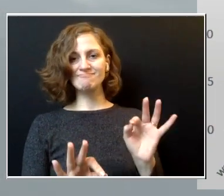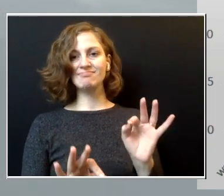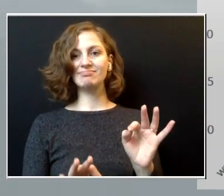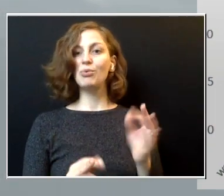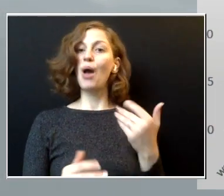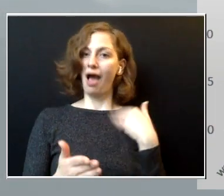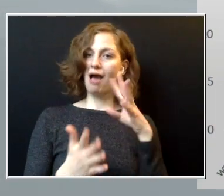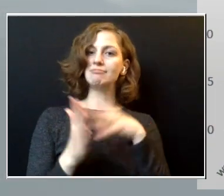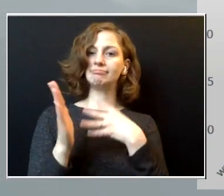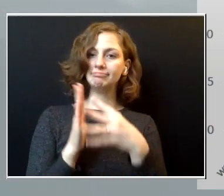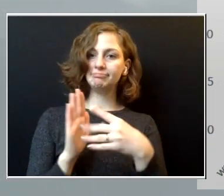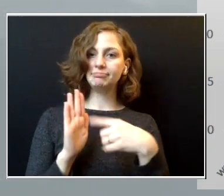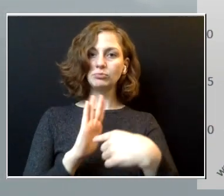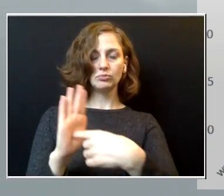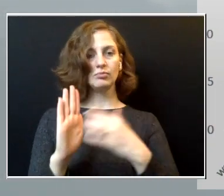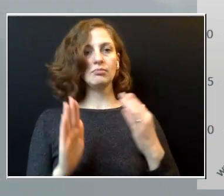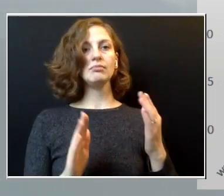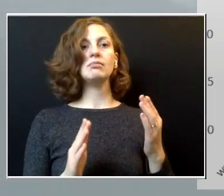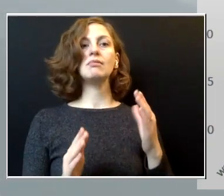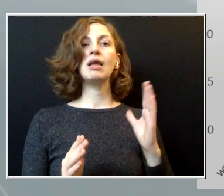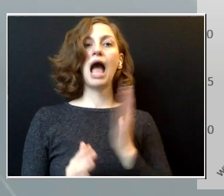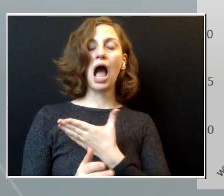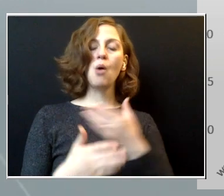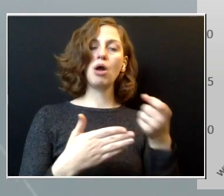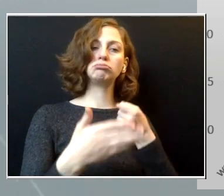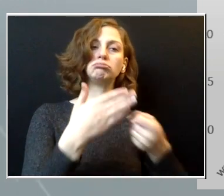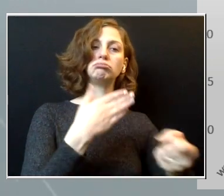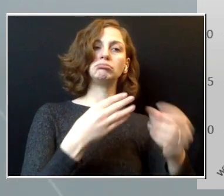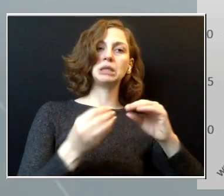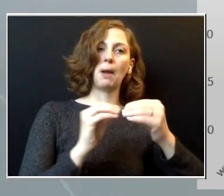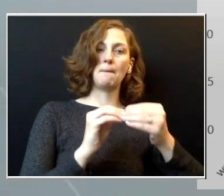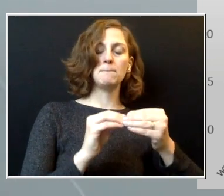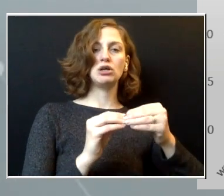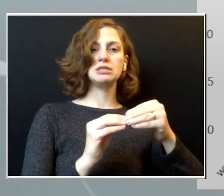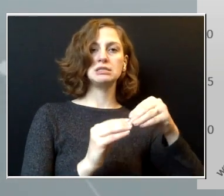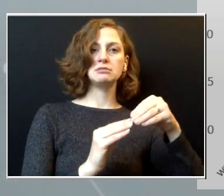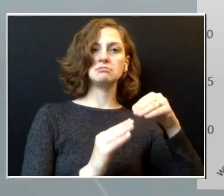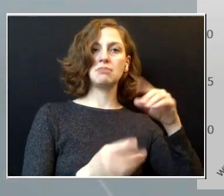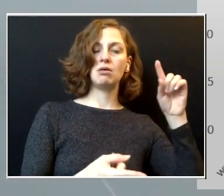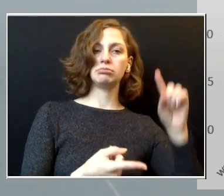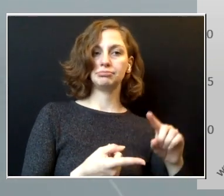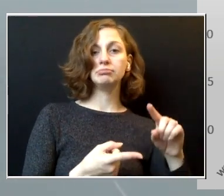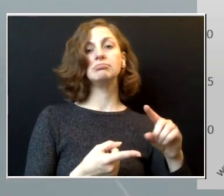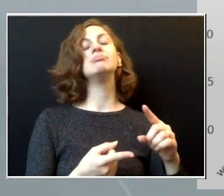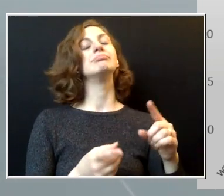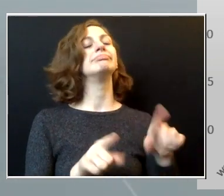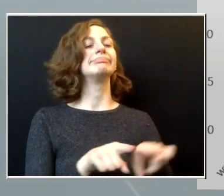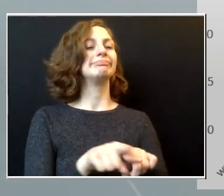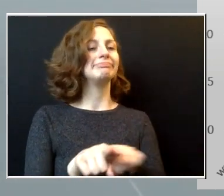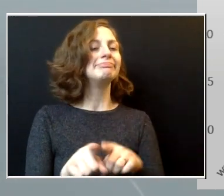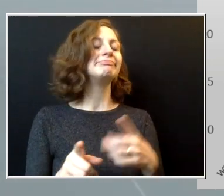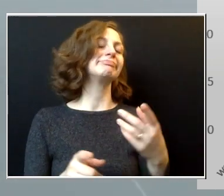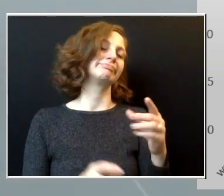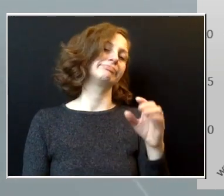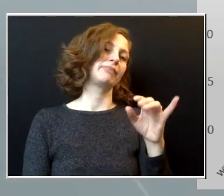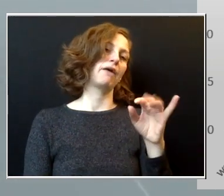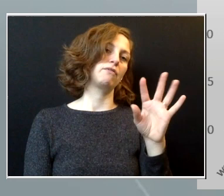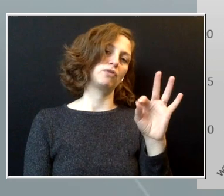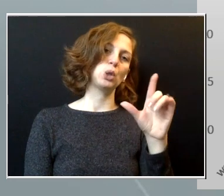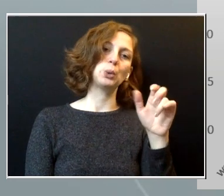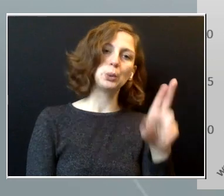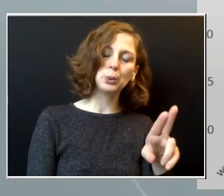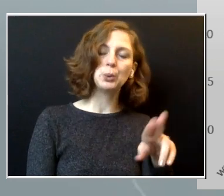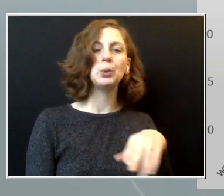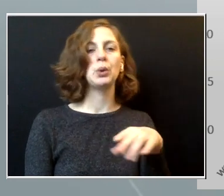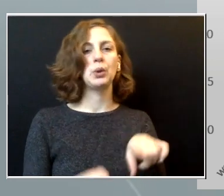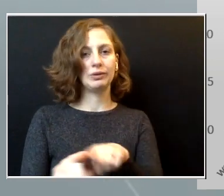hospitalizations are down, as are influenza and RSV, Hawk. Yeah, I think that's good news. You can just see from the graphs there, we